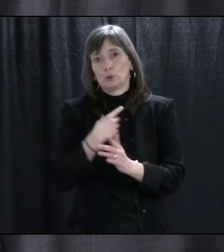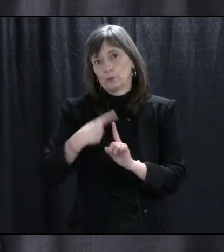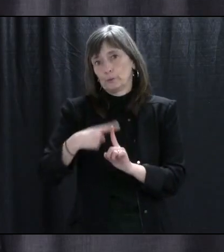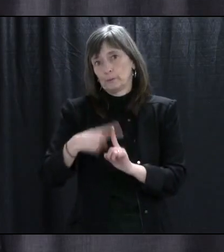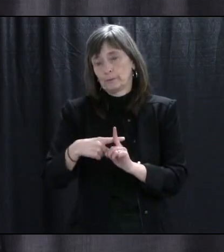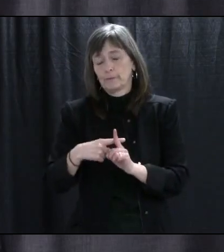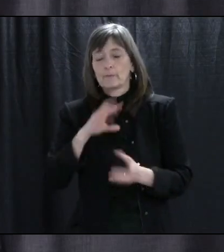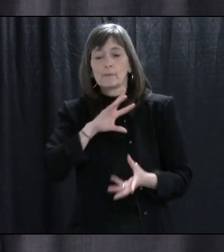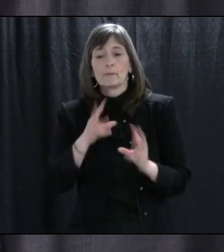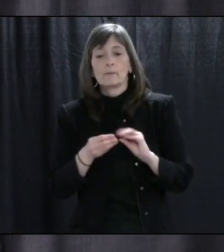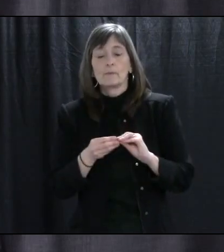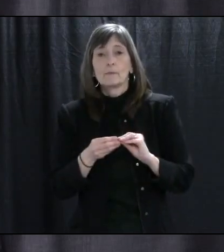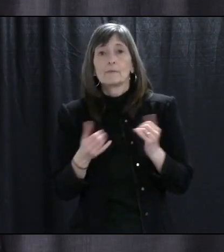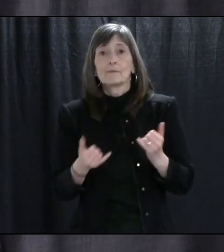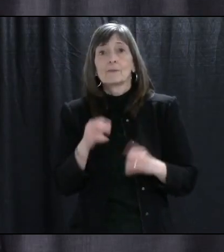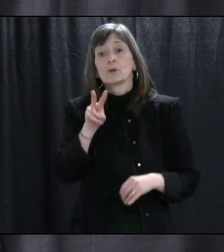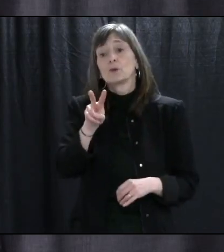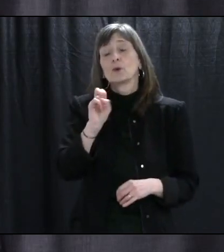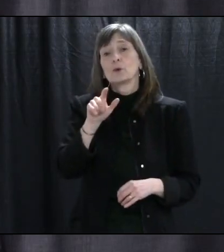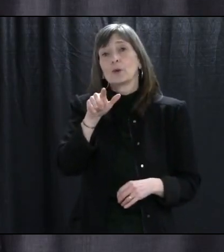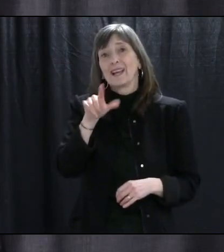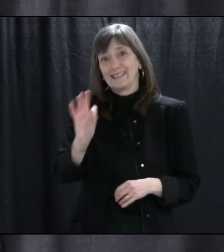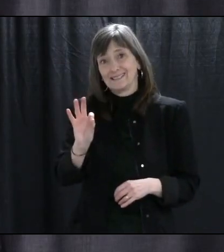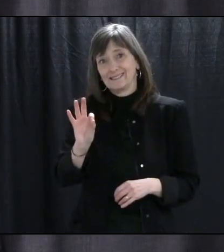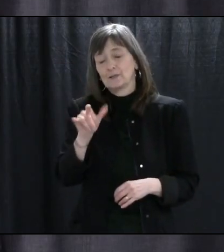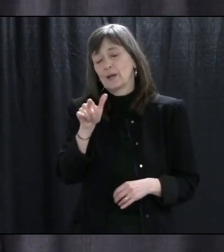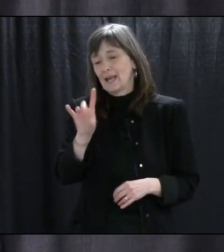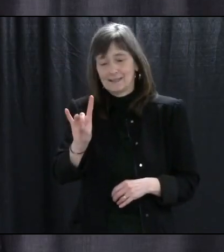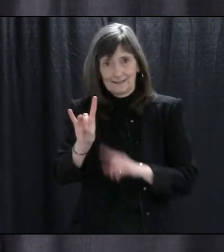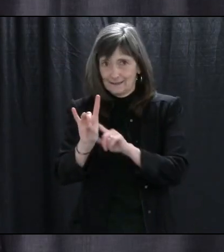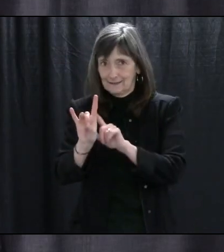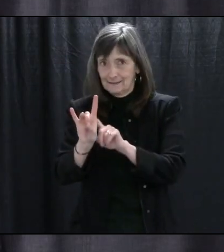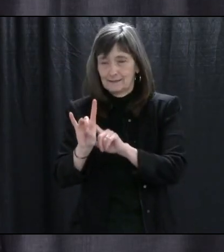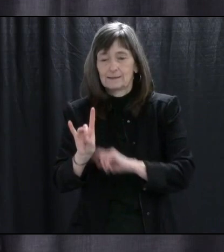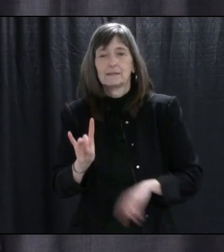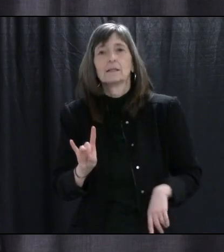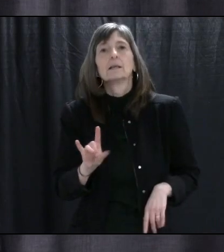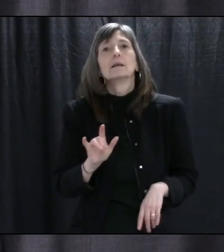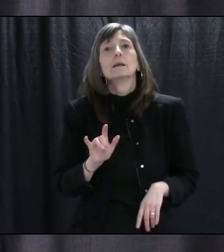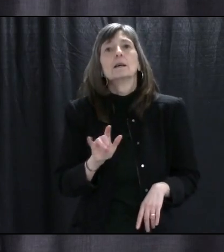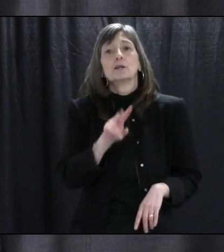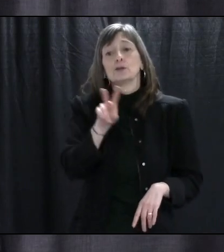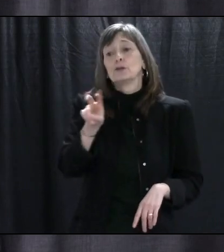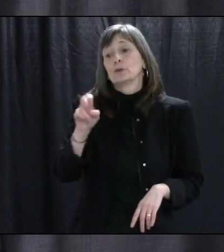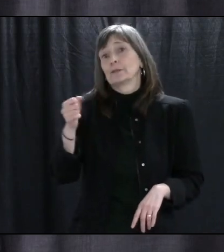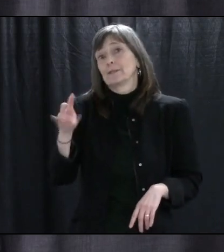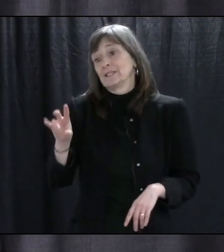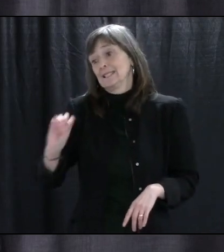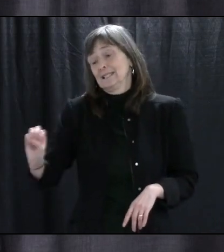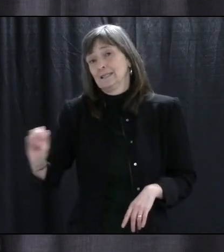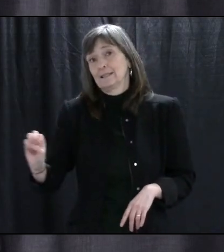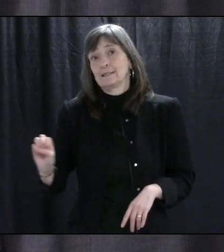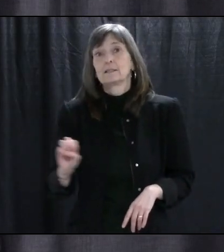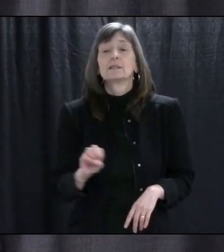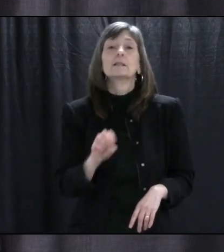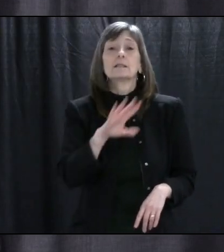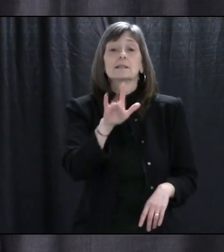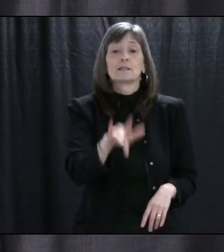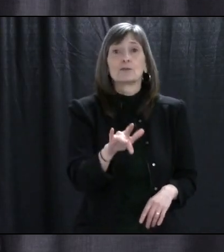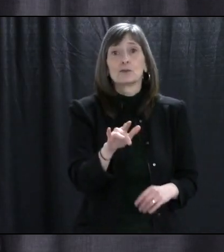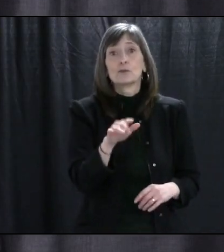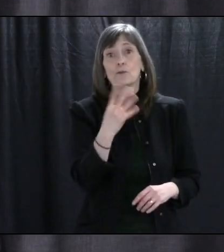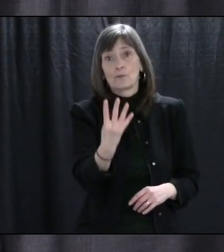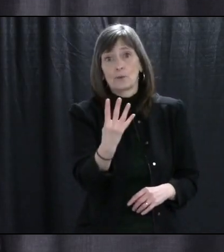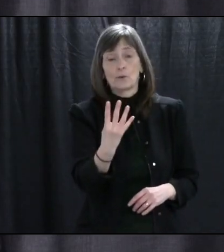total number of cases in the province is 228. That's 217 cases in Eastern Health, 4 in Central